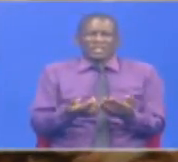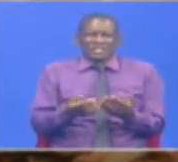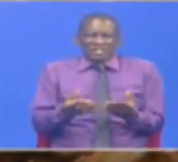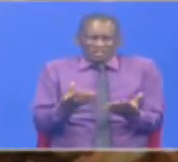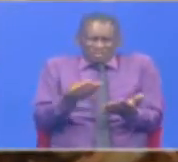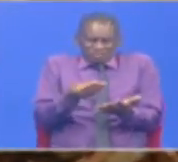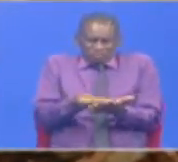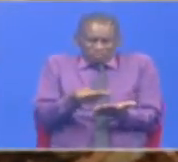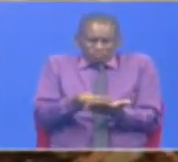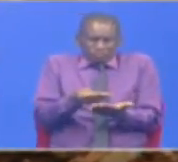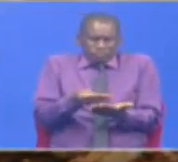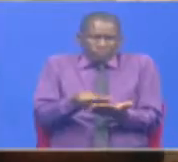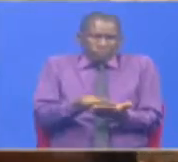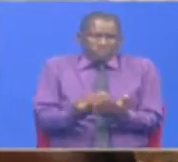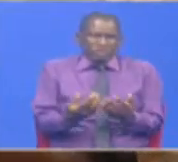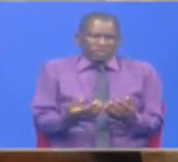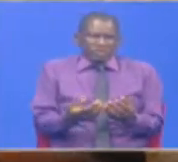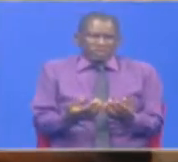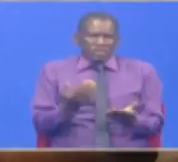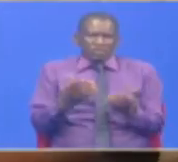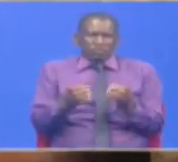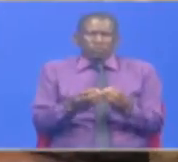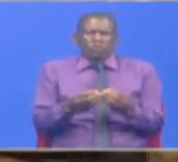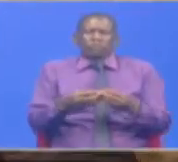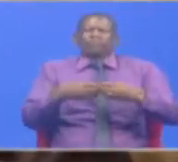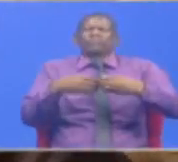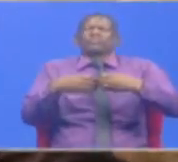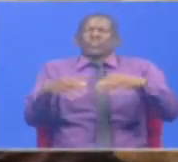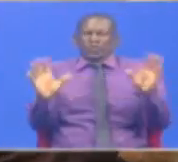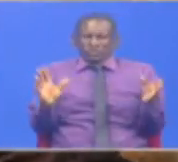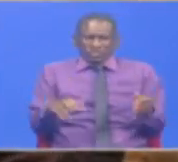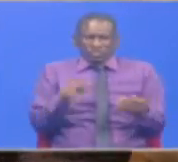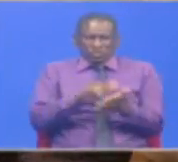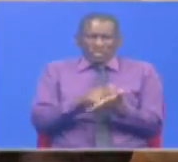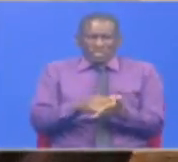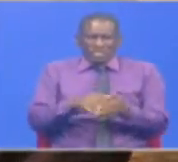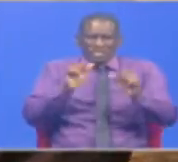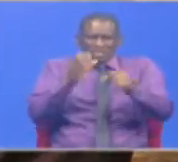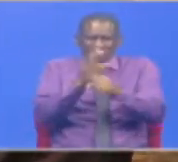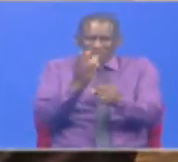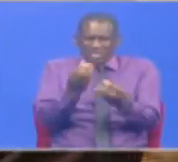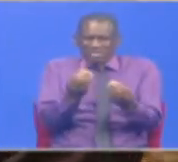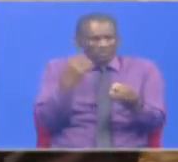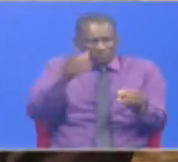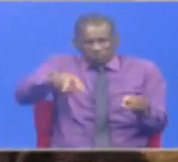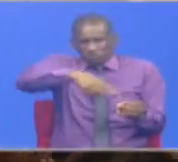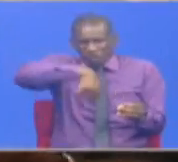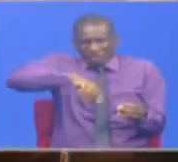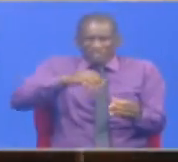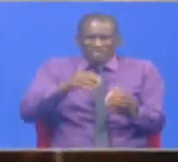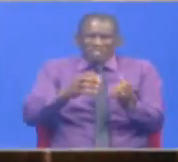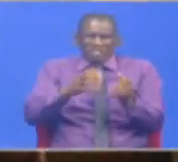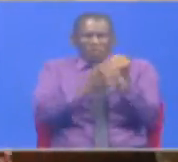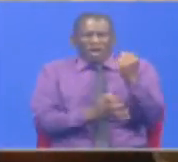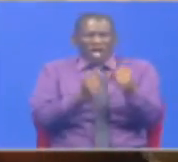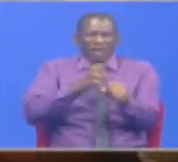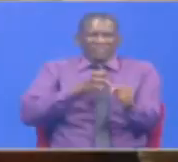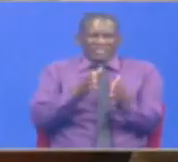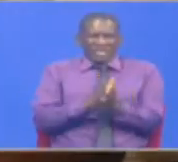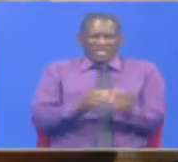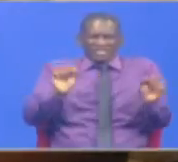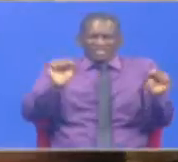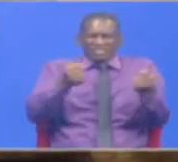the excess liquid, either we evaporate, so that it will be easy for us to harvest and sieve easily